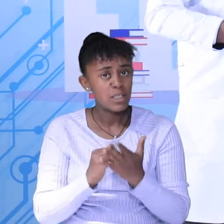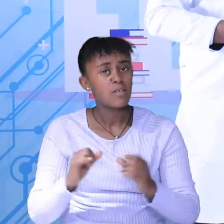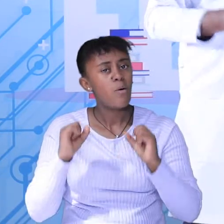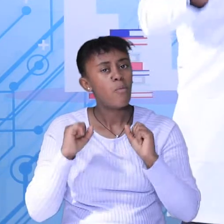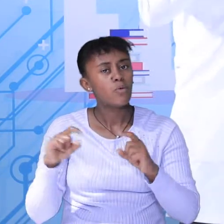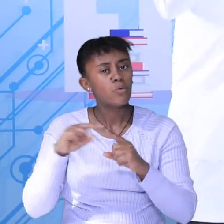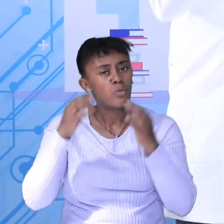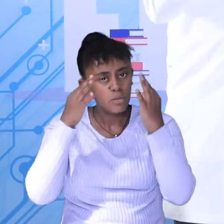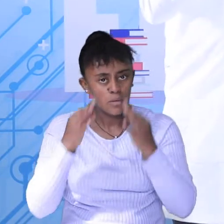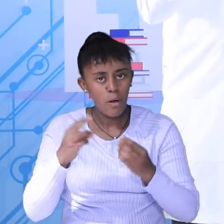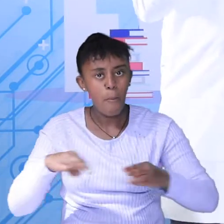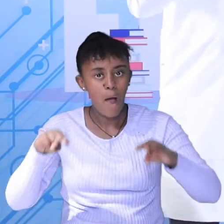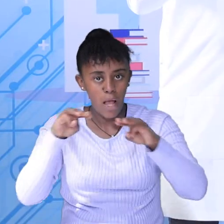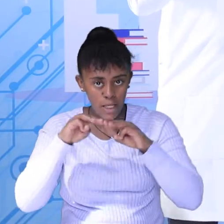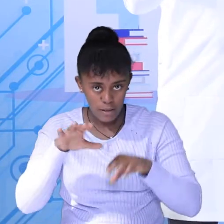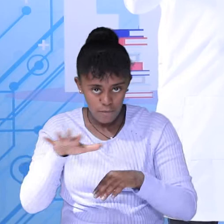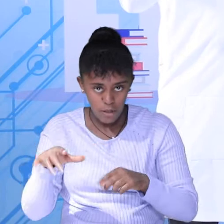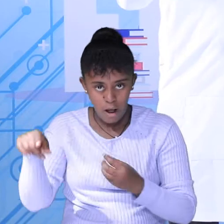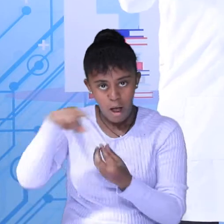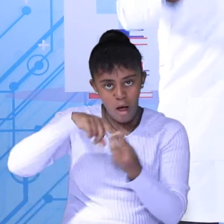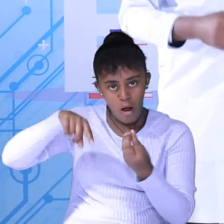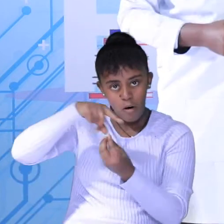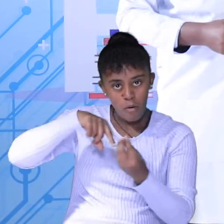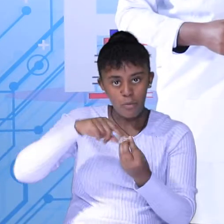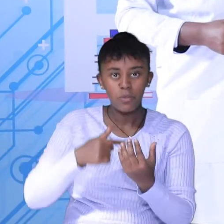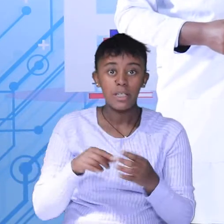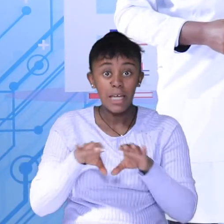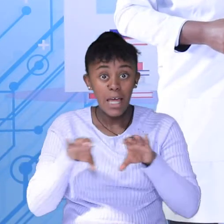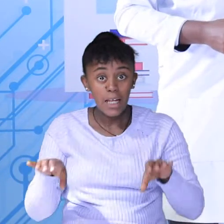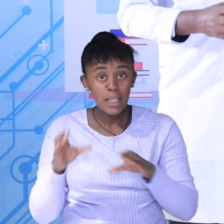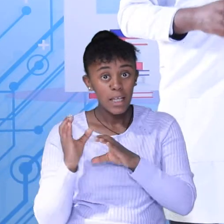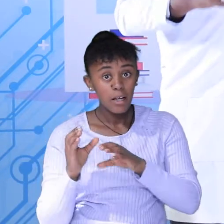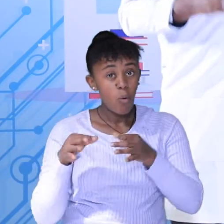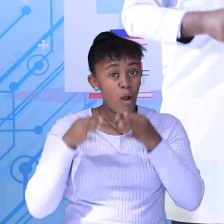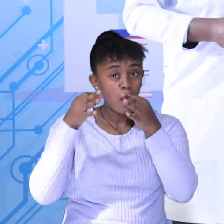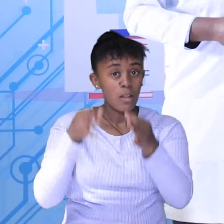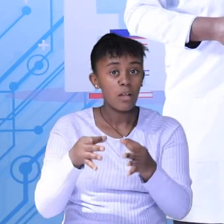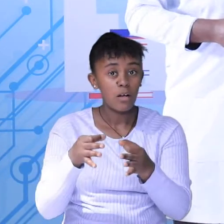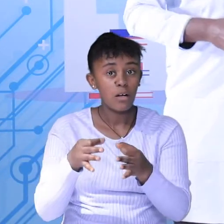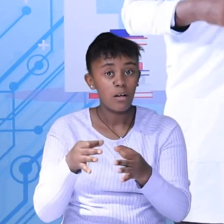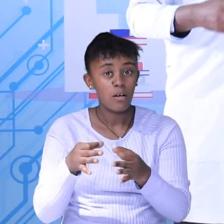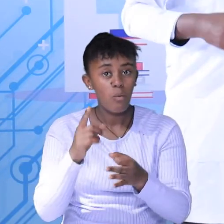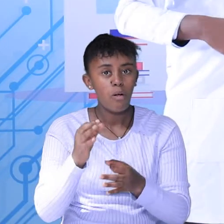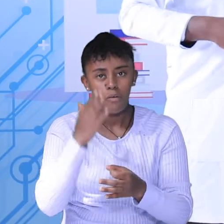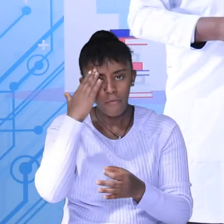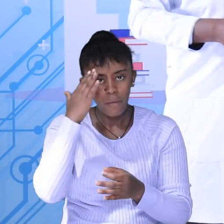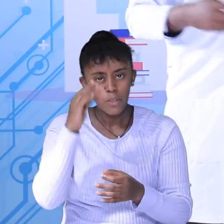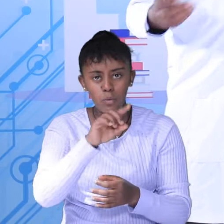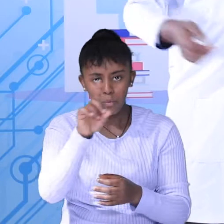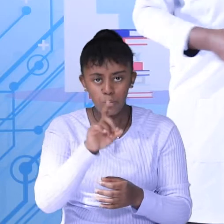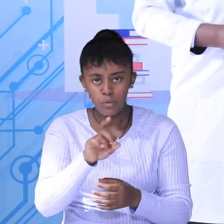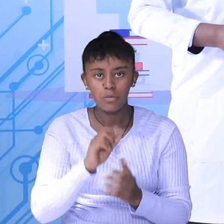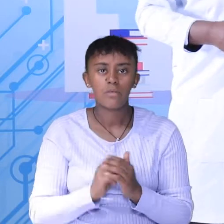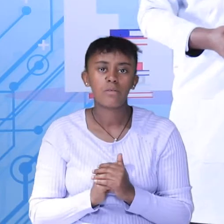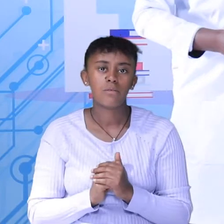to determine magnetic field around a current carrying conductor? This was one of the famous questions in the